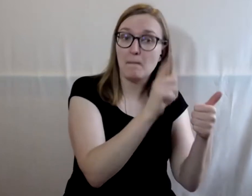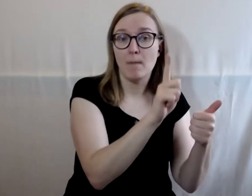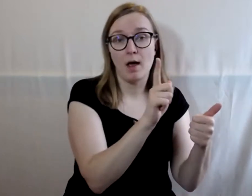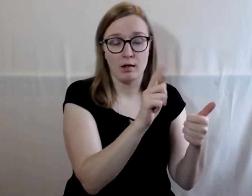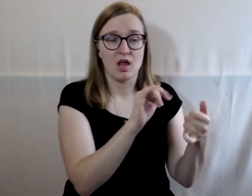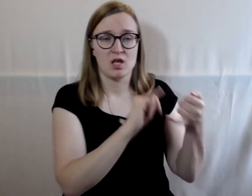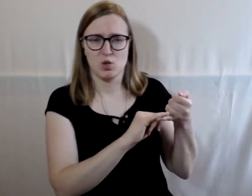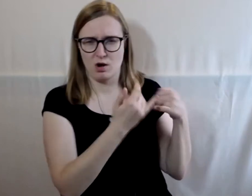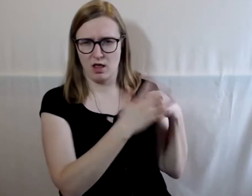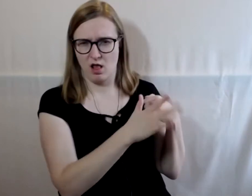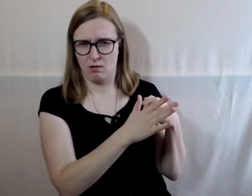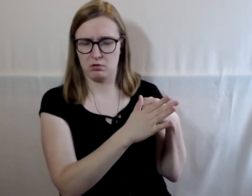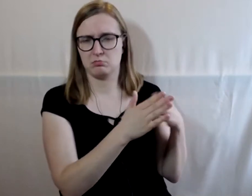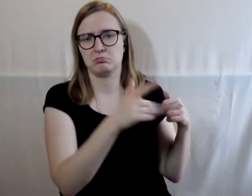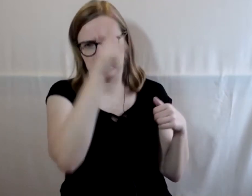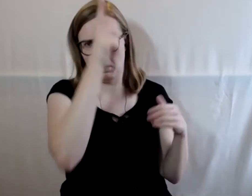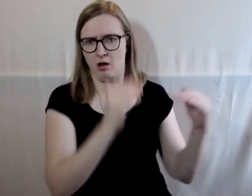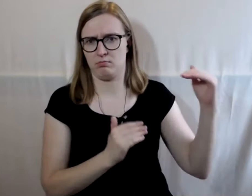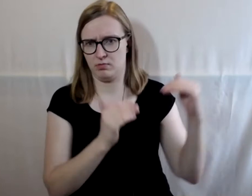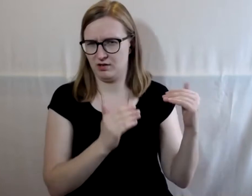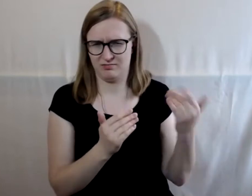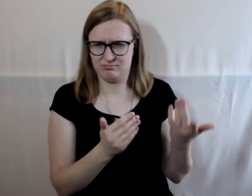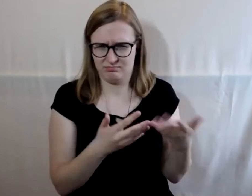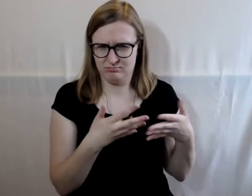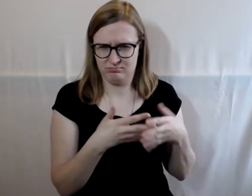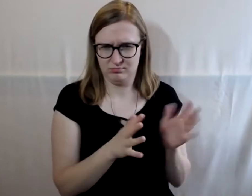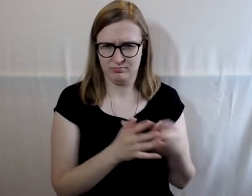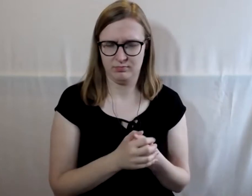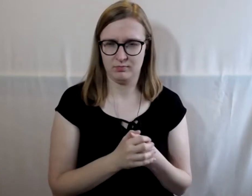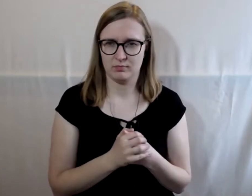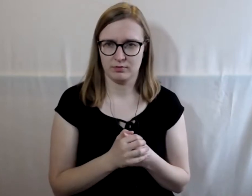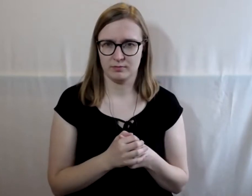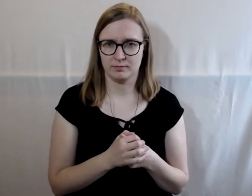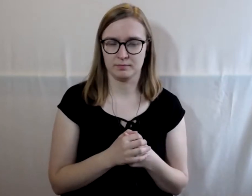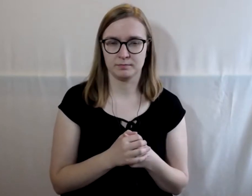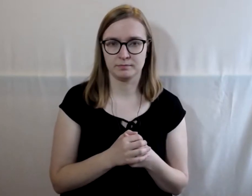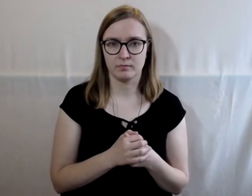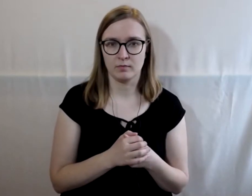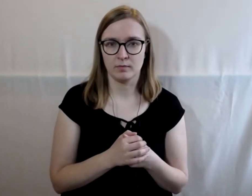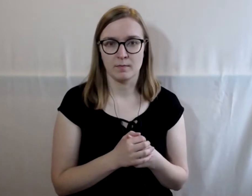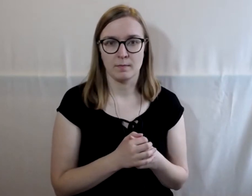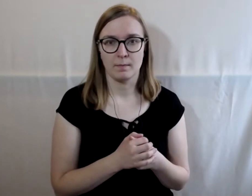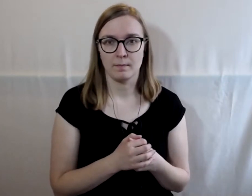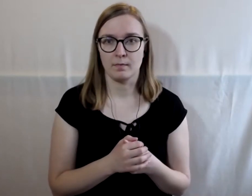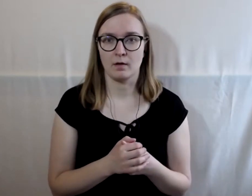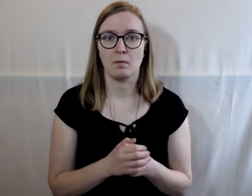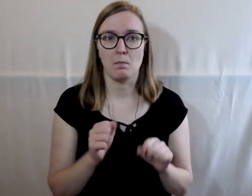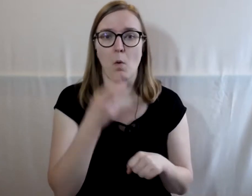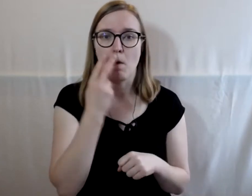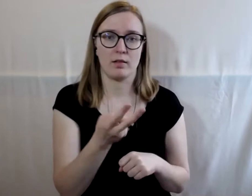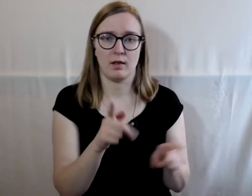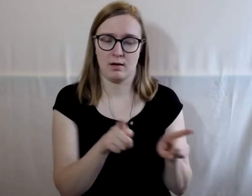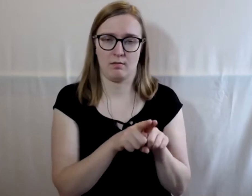is seen as something from, a previous century, not contemporary and not the